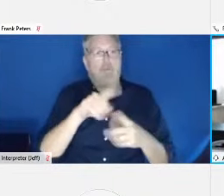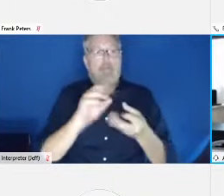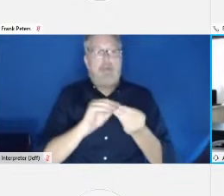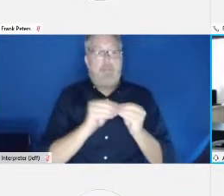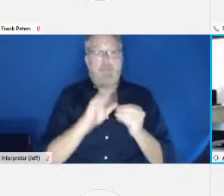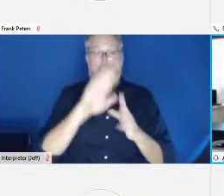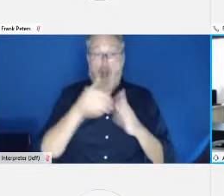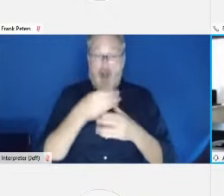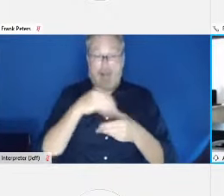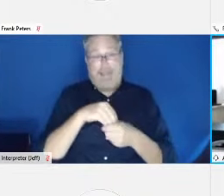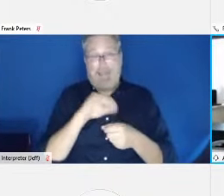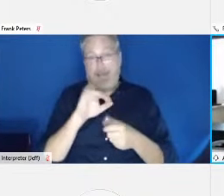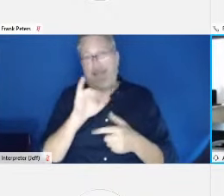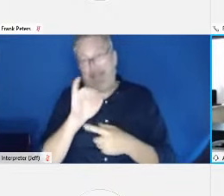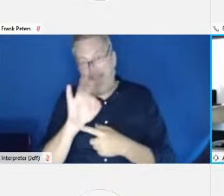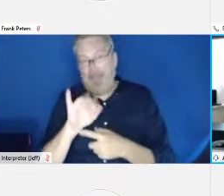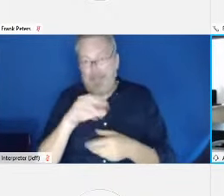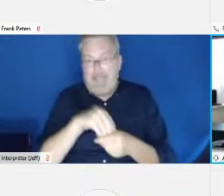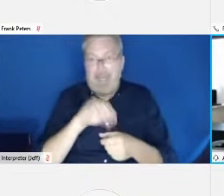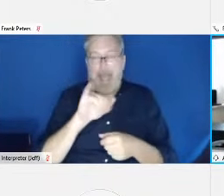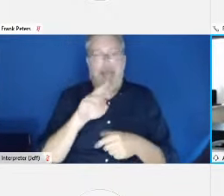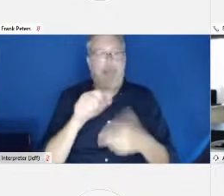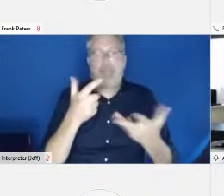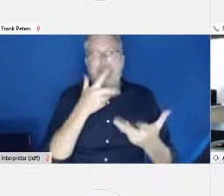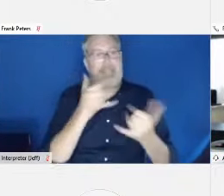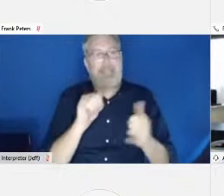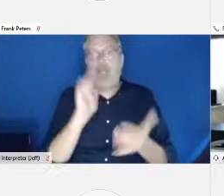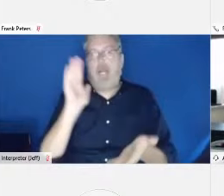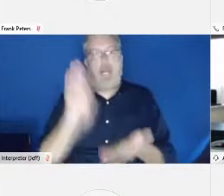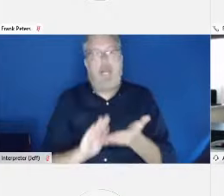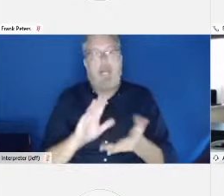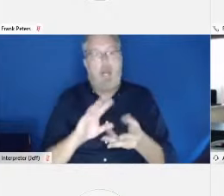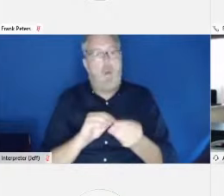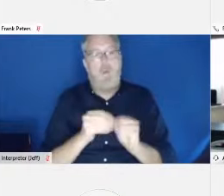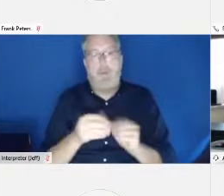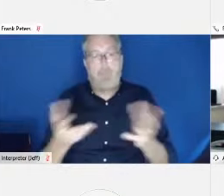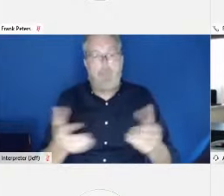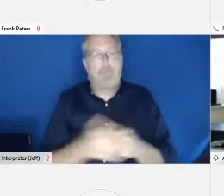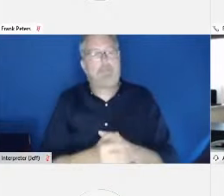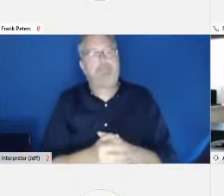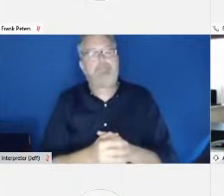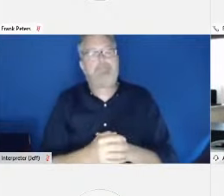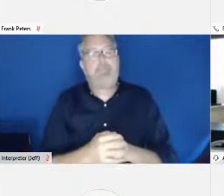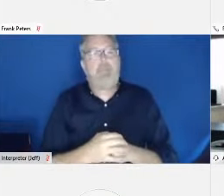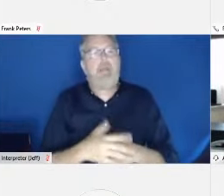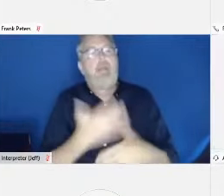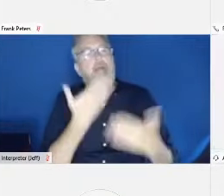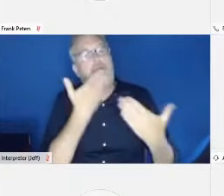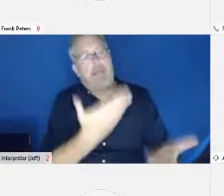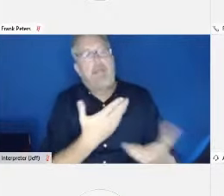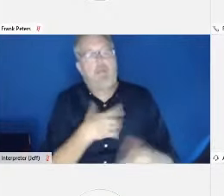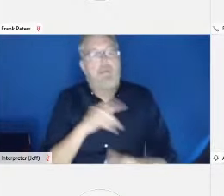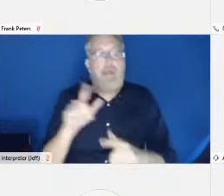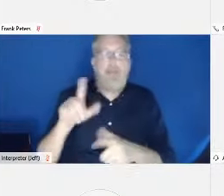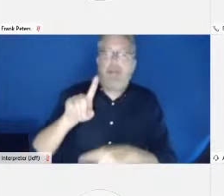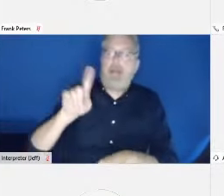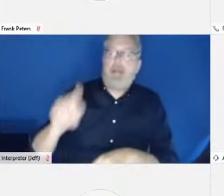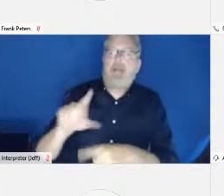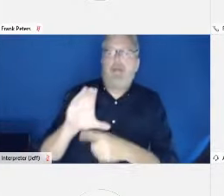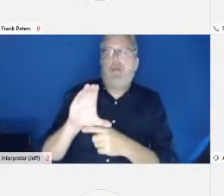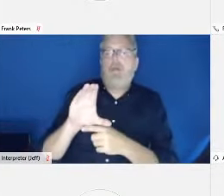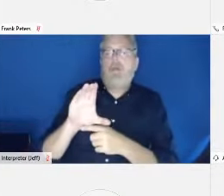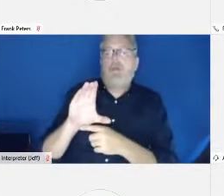were all in names, those numbers are pretty low. Great, thank you. I'm going to send this question to